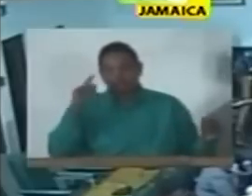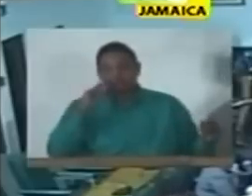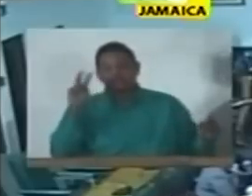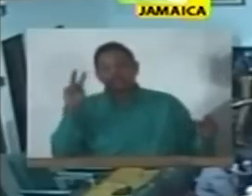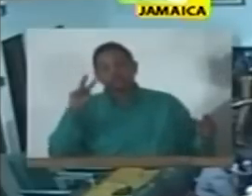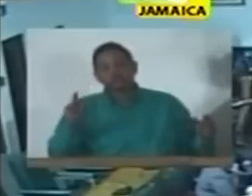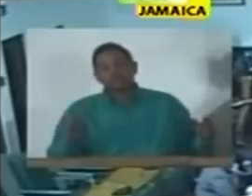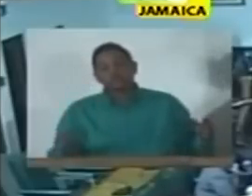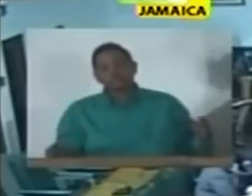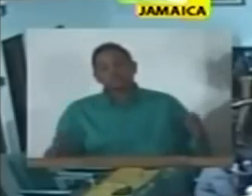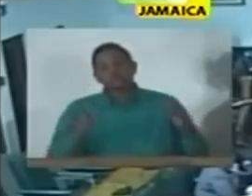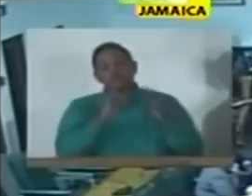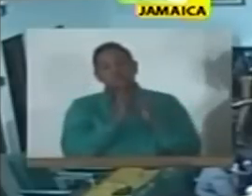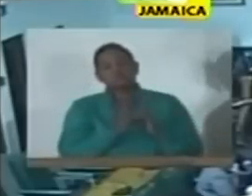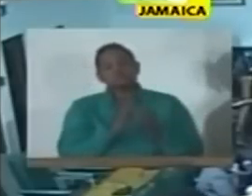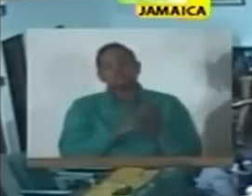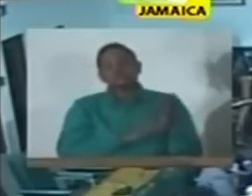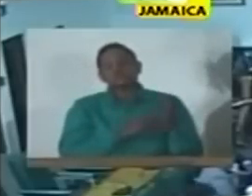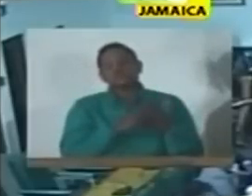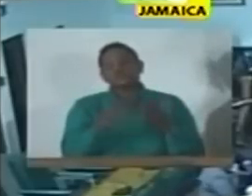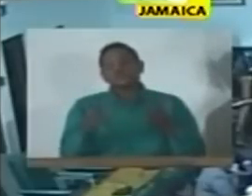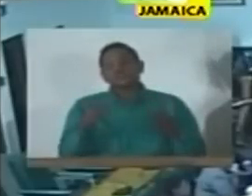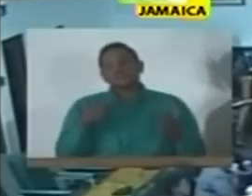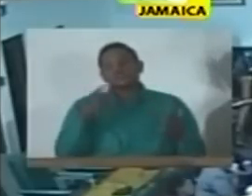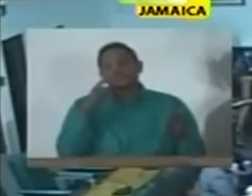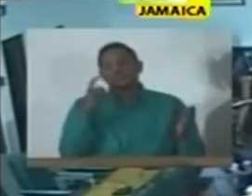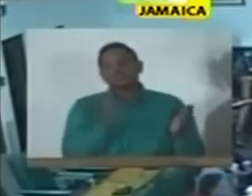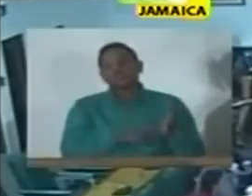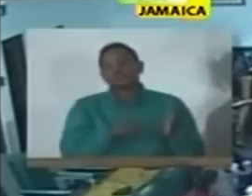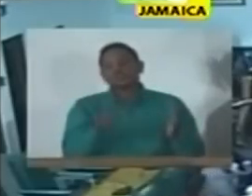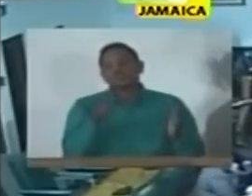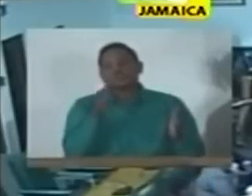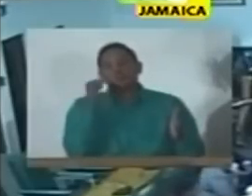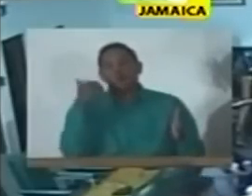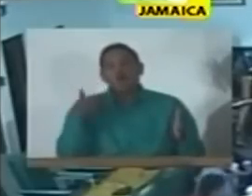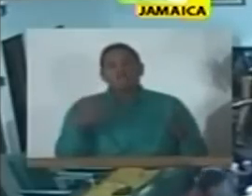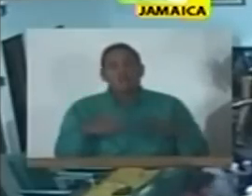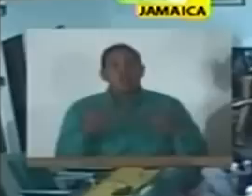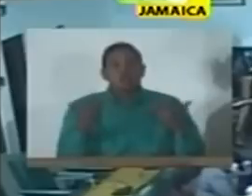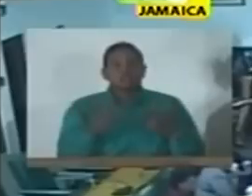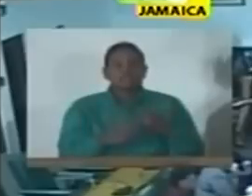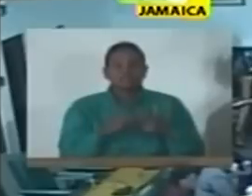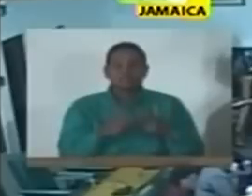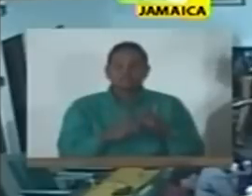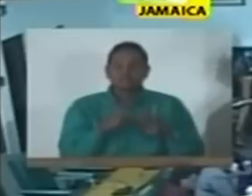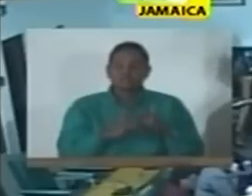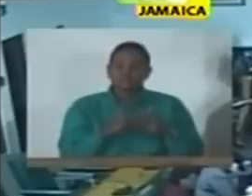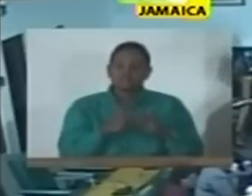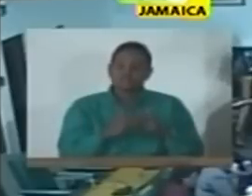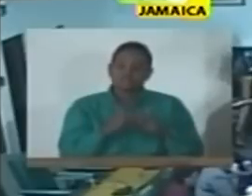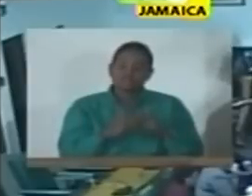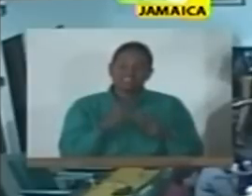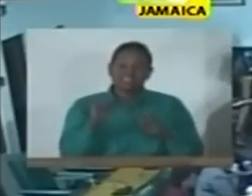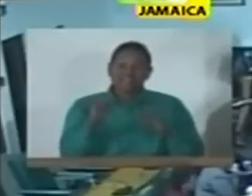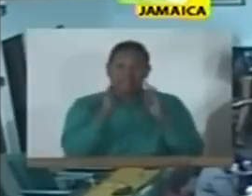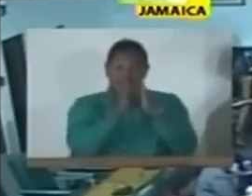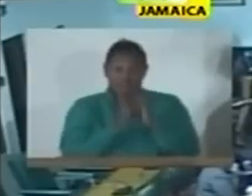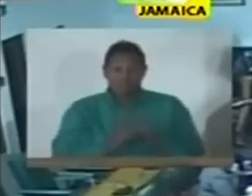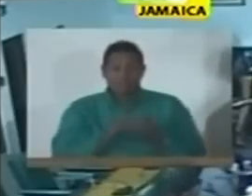sheet, you'll realize that you won't have much difficulty as it relates to